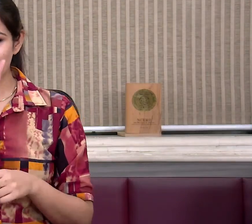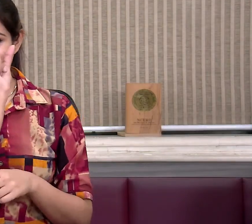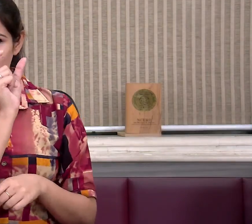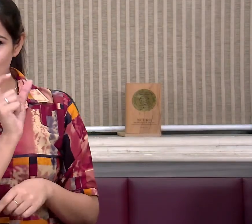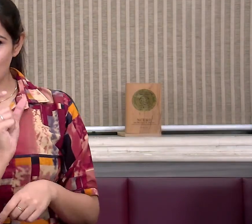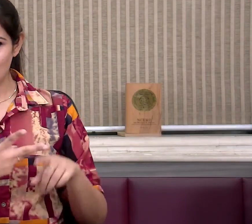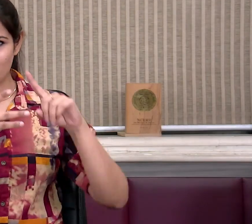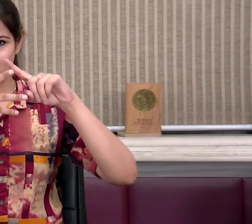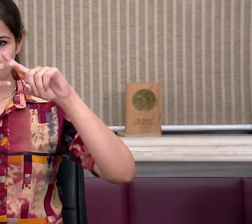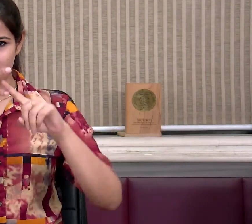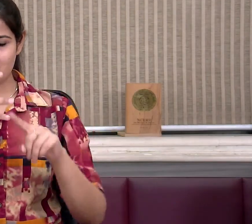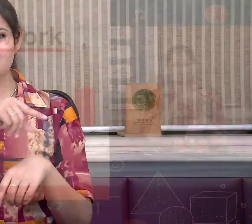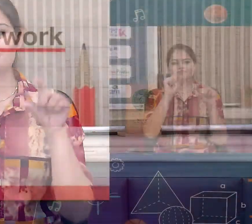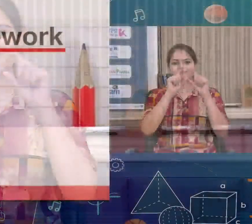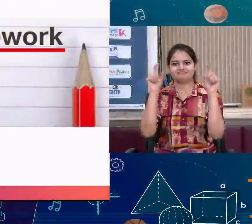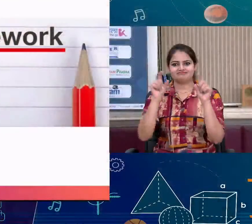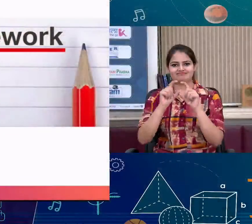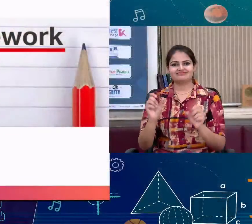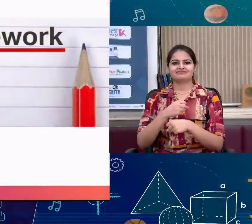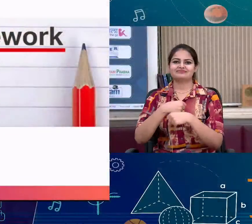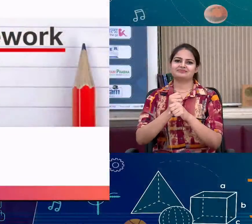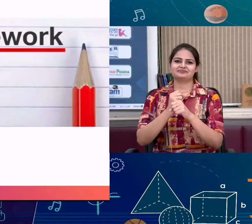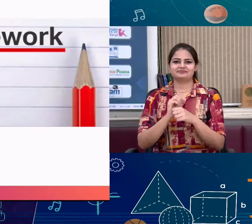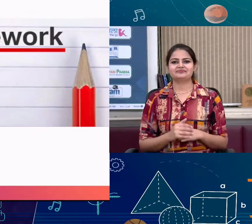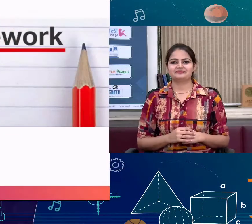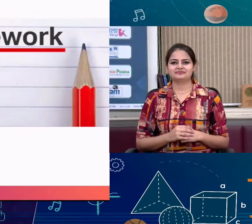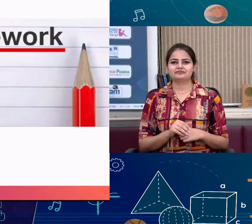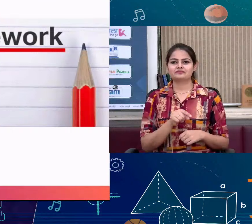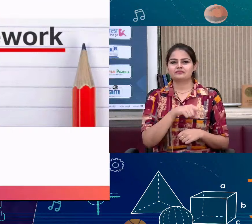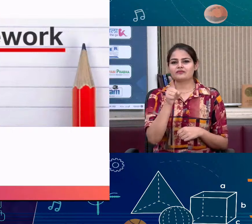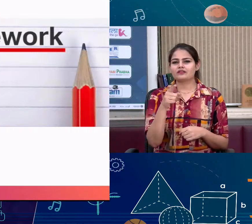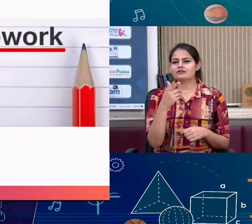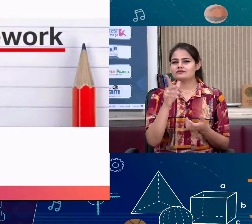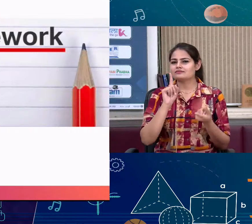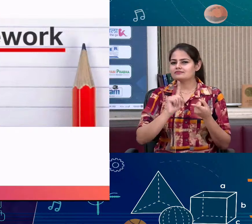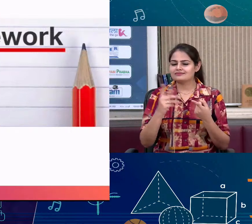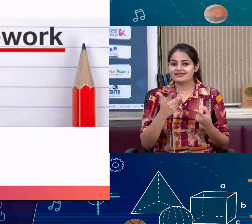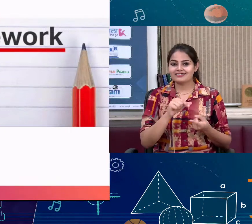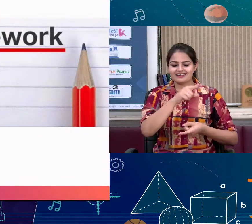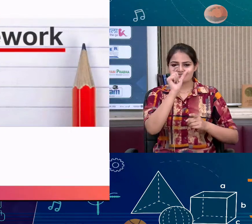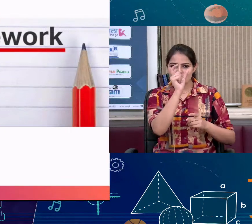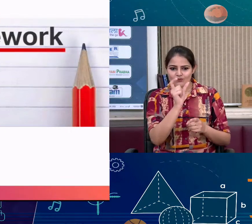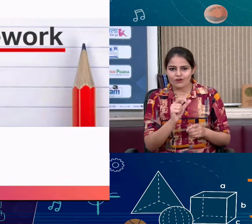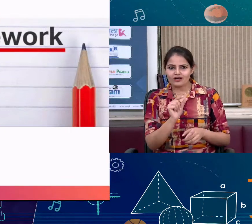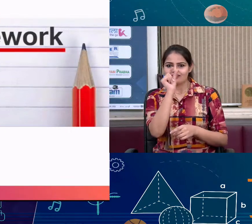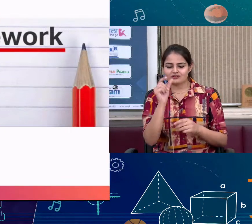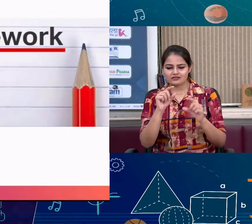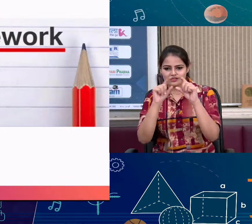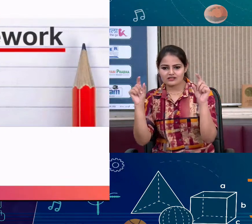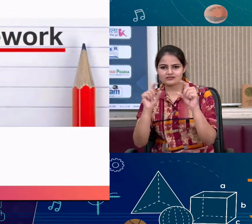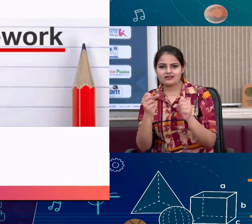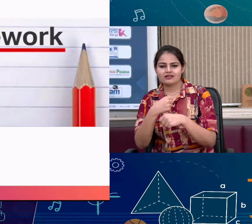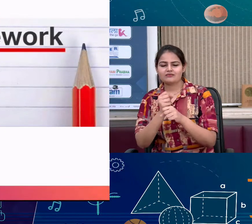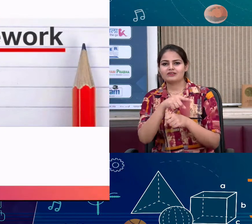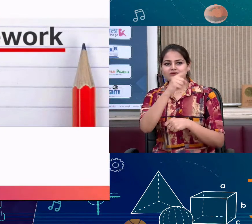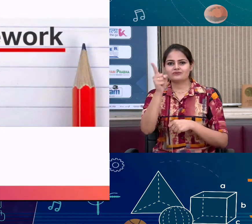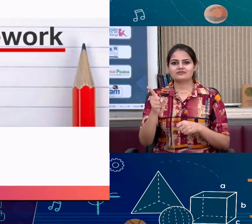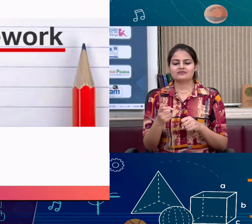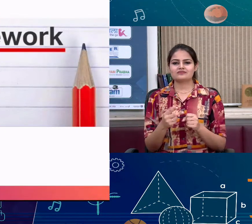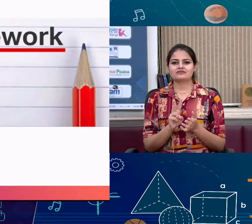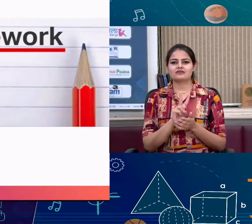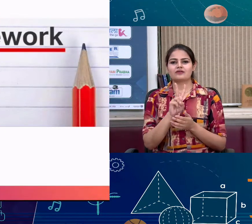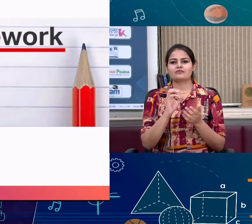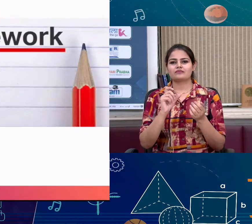for making sentences using these words, which will help you to build up your vocabulary skills. Okay,